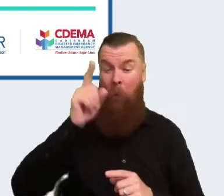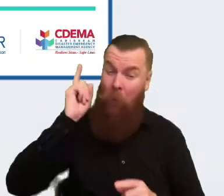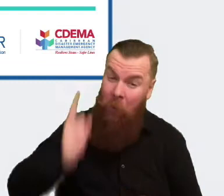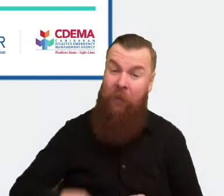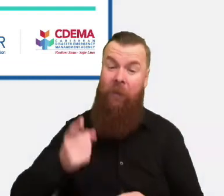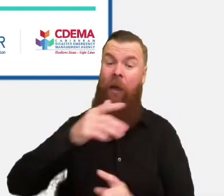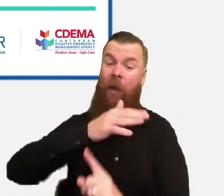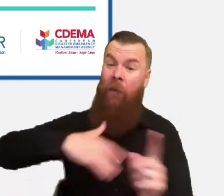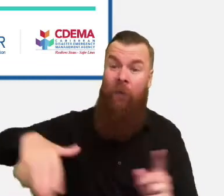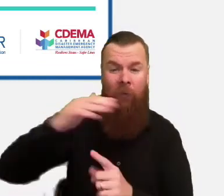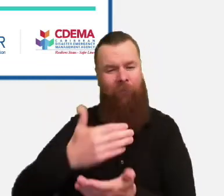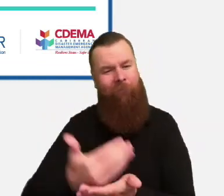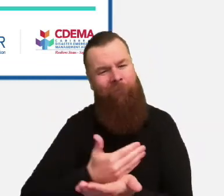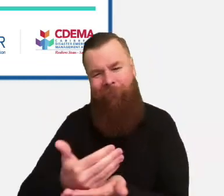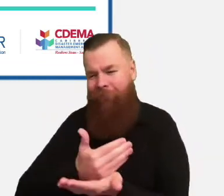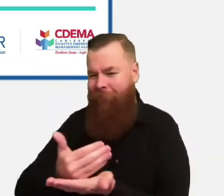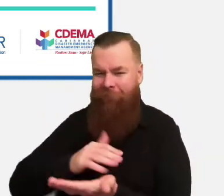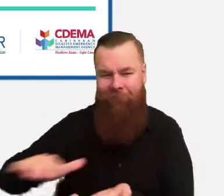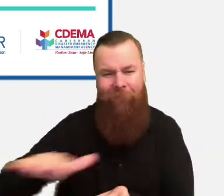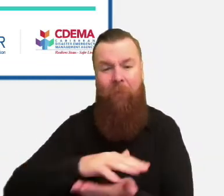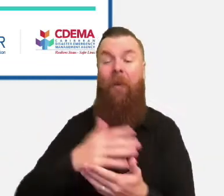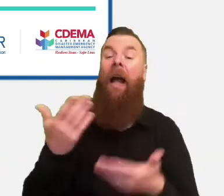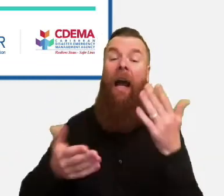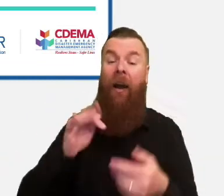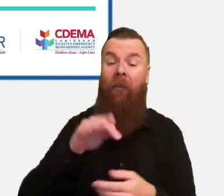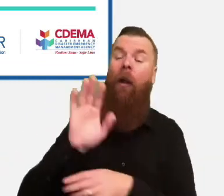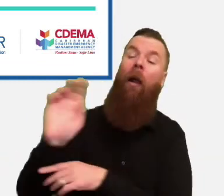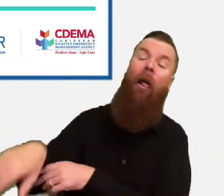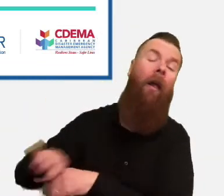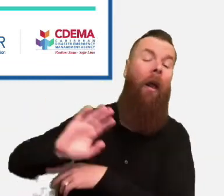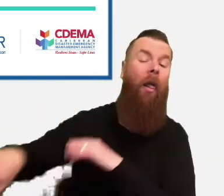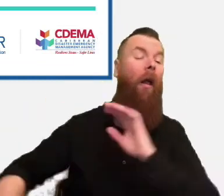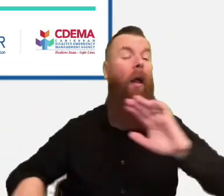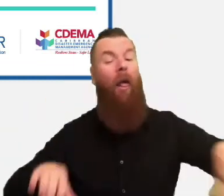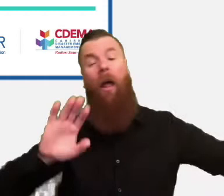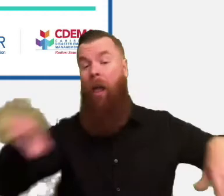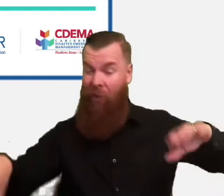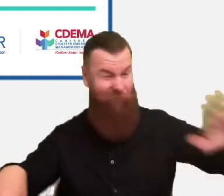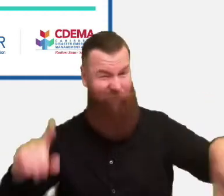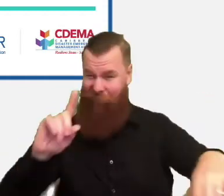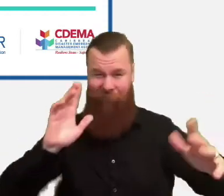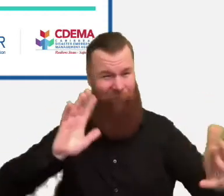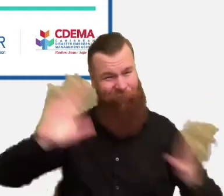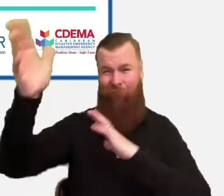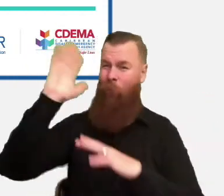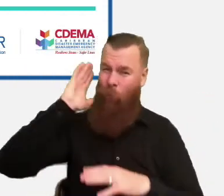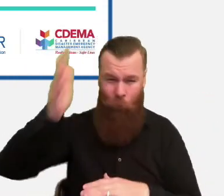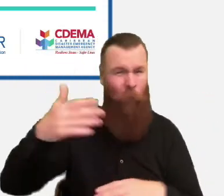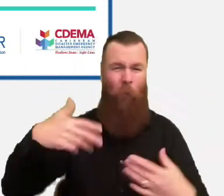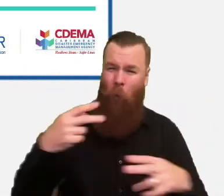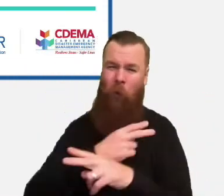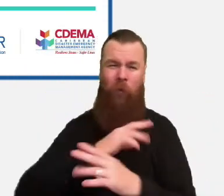vegetation. We must maintain the natural vegetation. So it is a useful barrier for grey infrastructure as